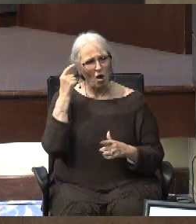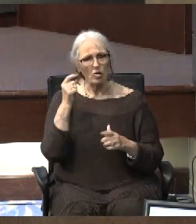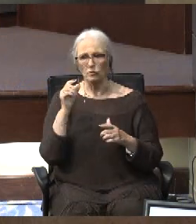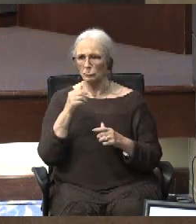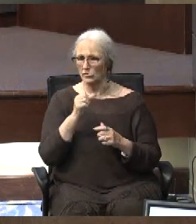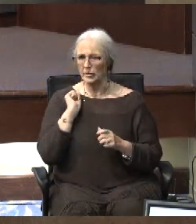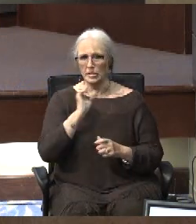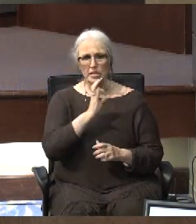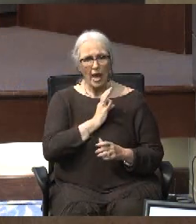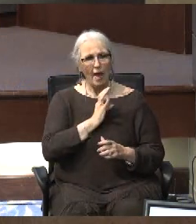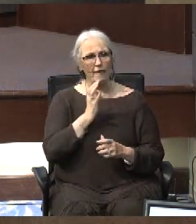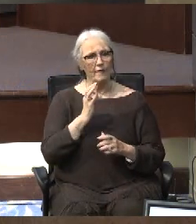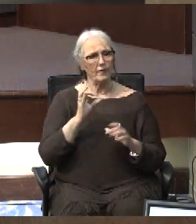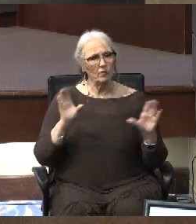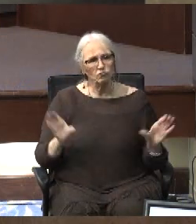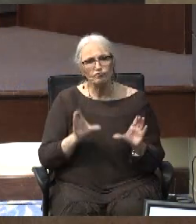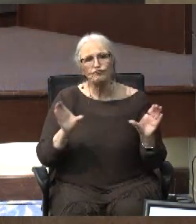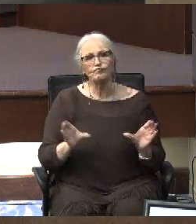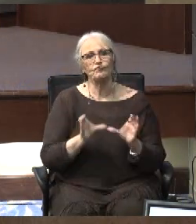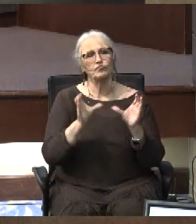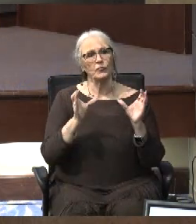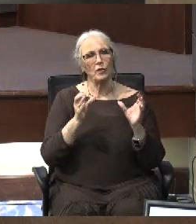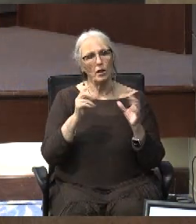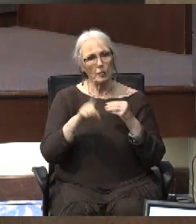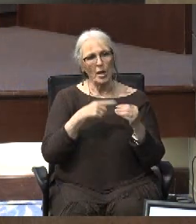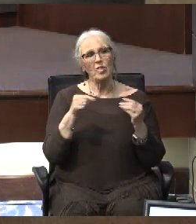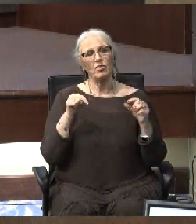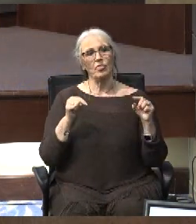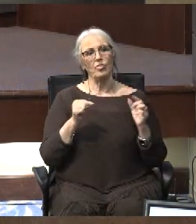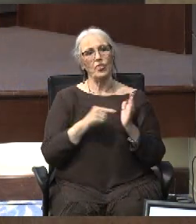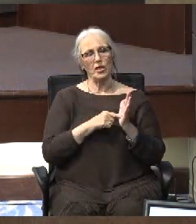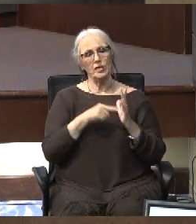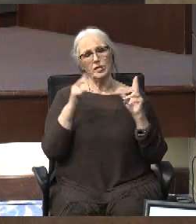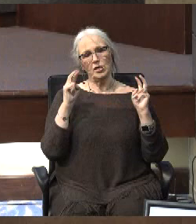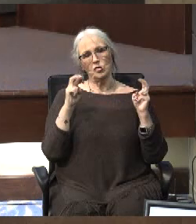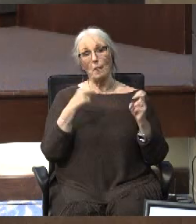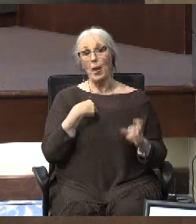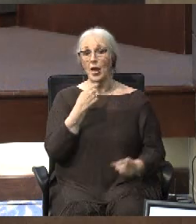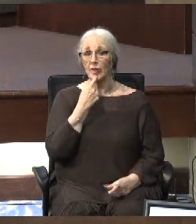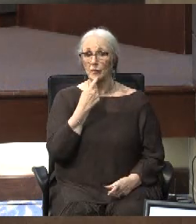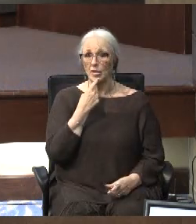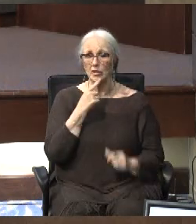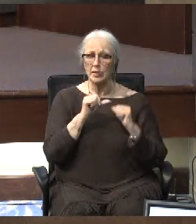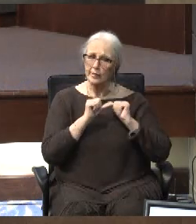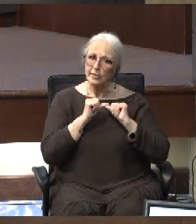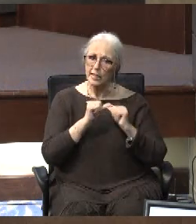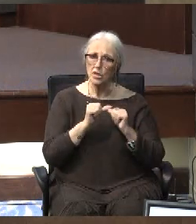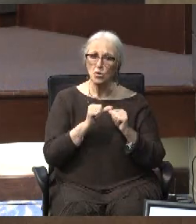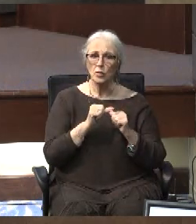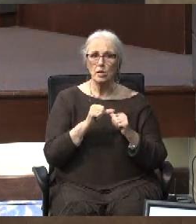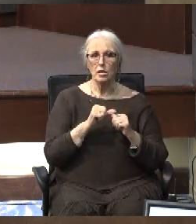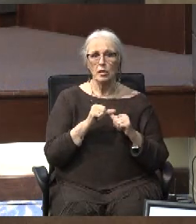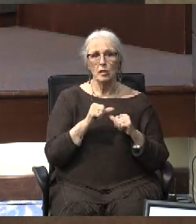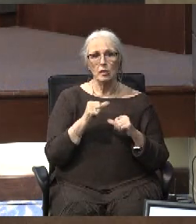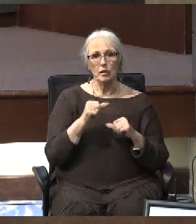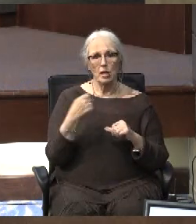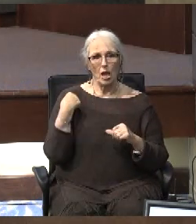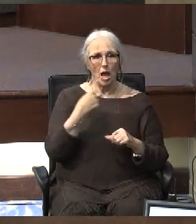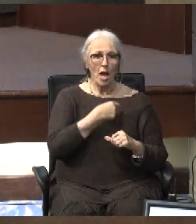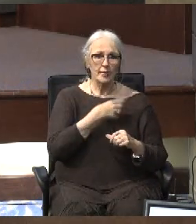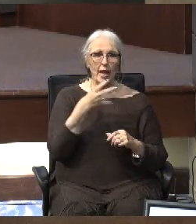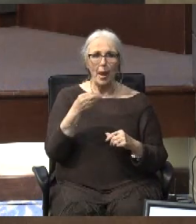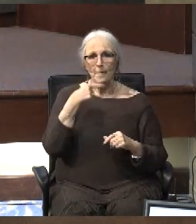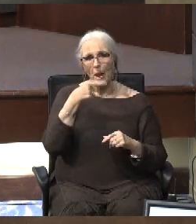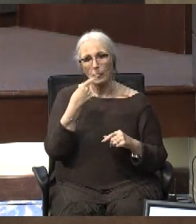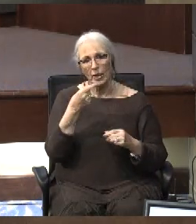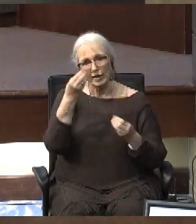issue. And as you know, my comment is just to continue to keep us and the public in the loop.